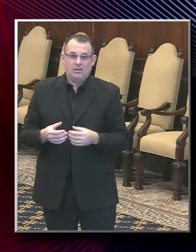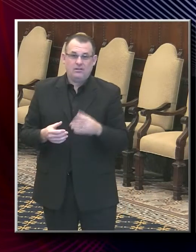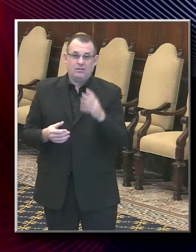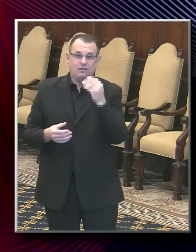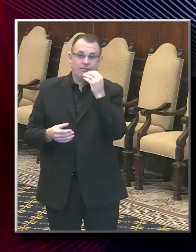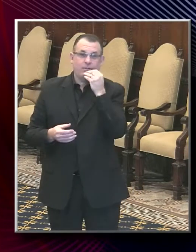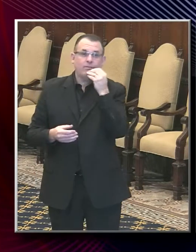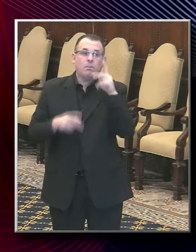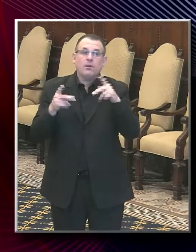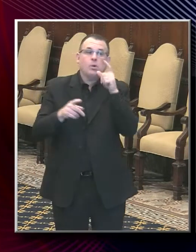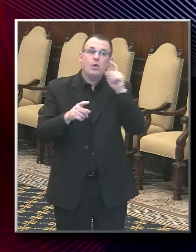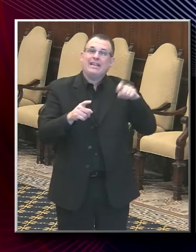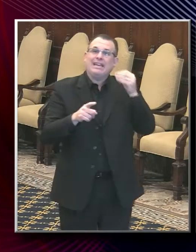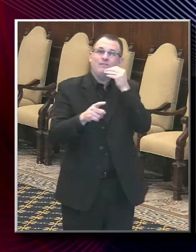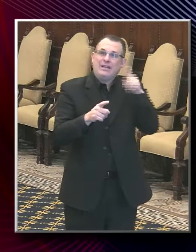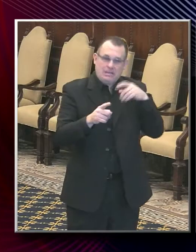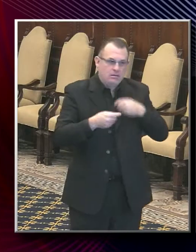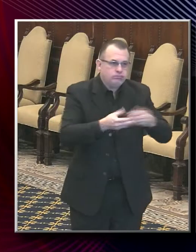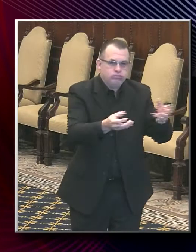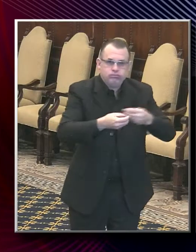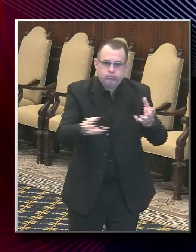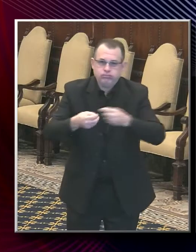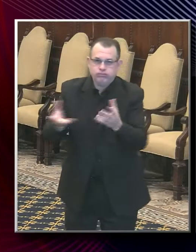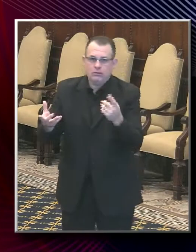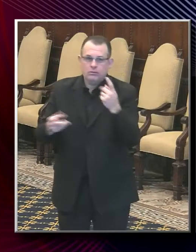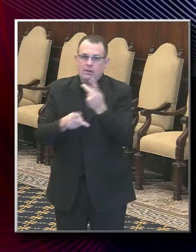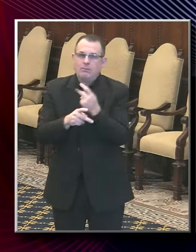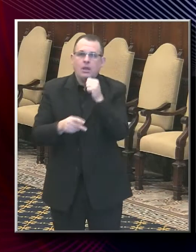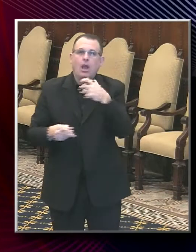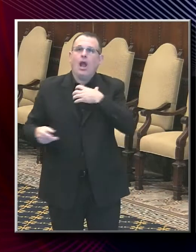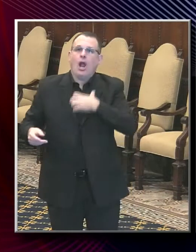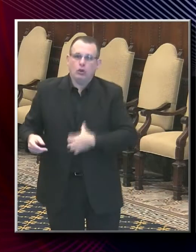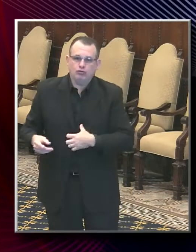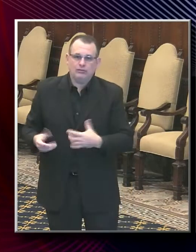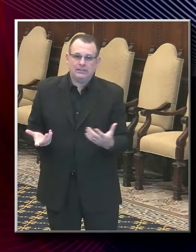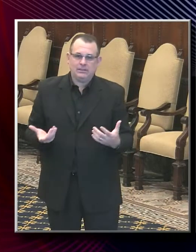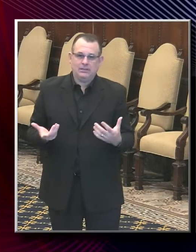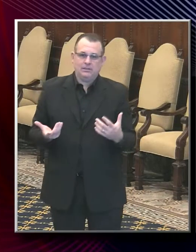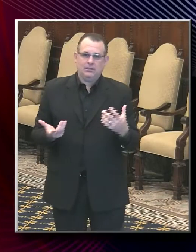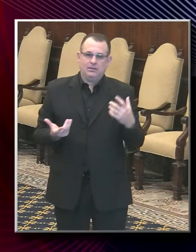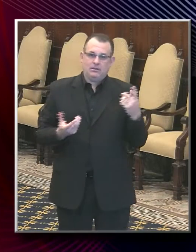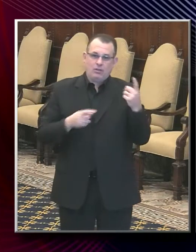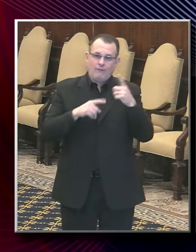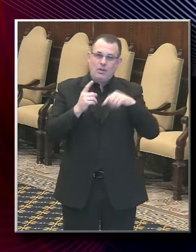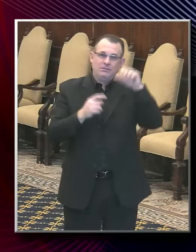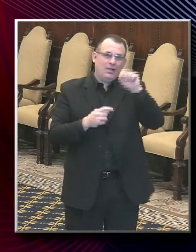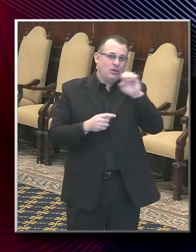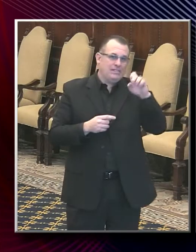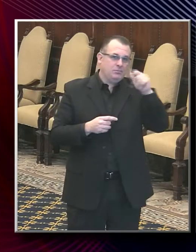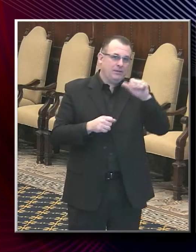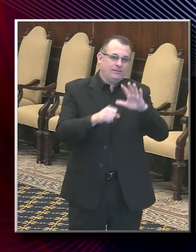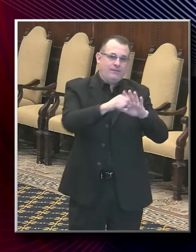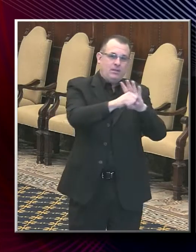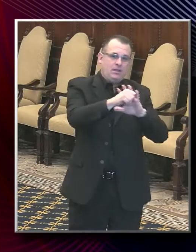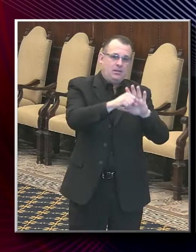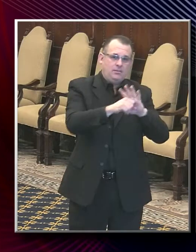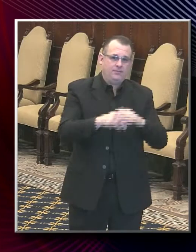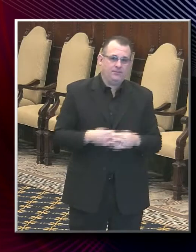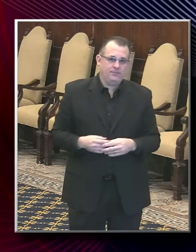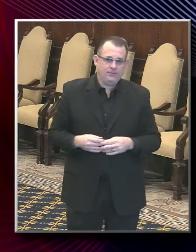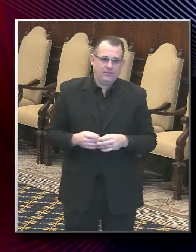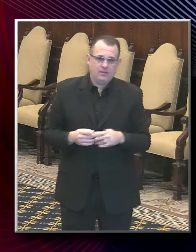experiencing hunger. These members are from the southeastern Pennsylvania region, so we appreciate their service to their community and to their